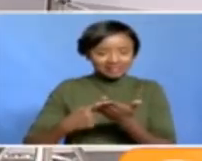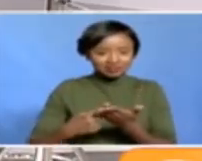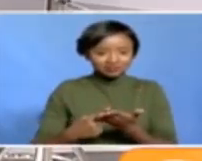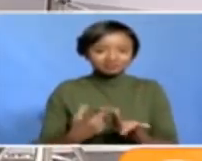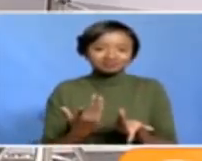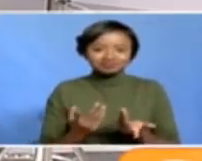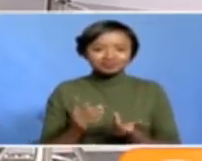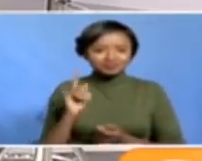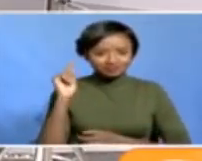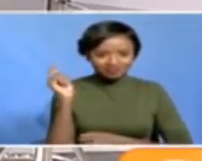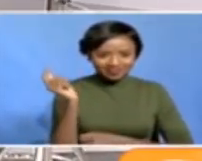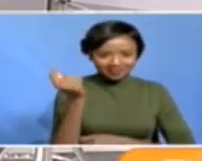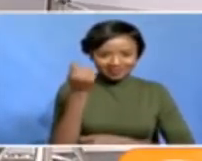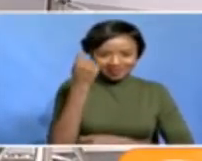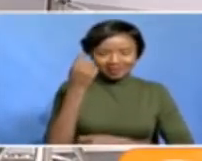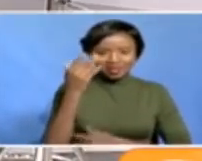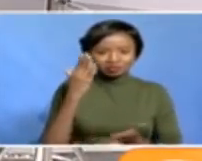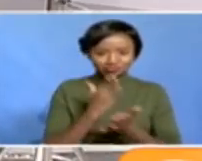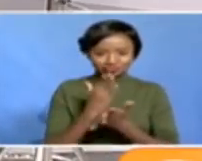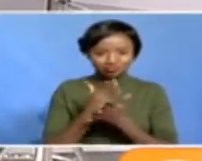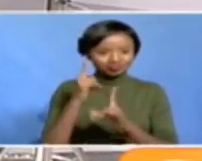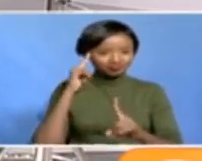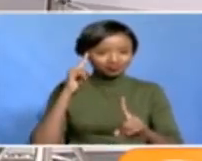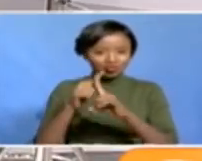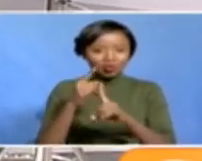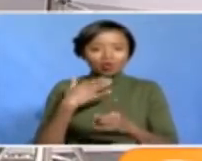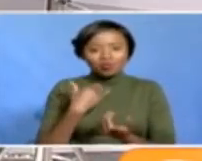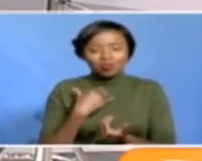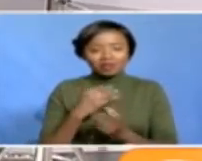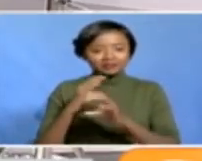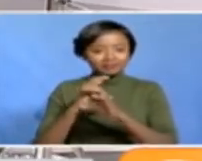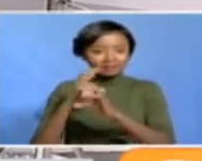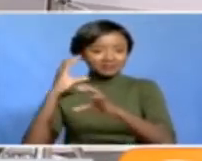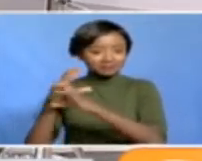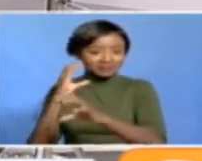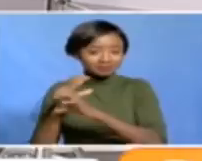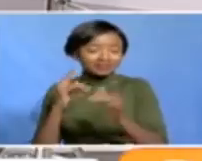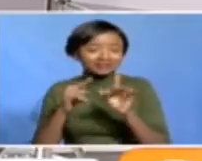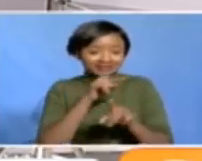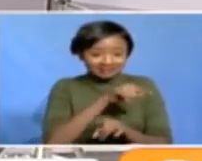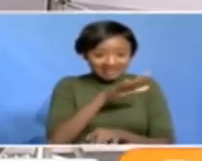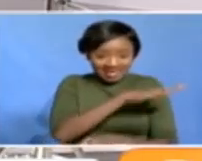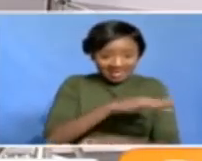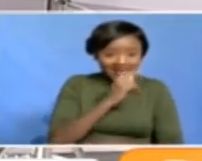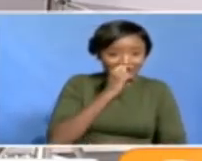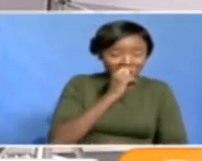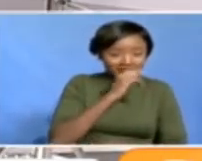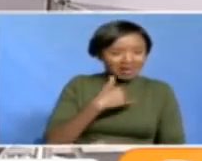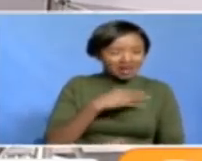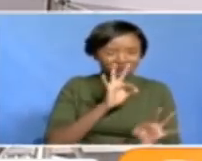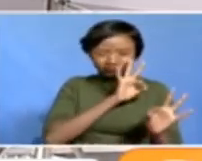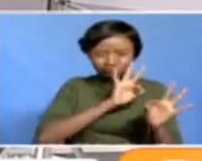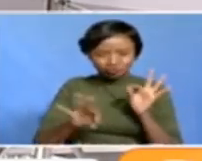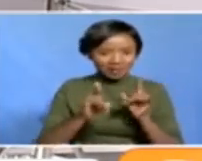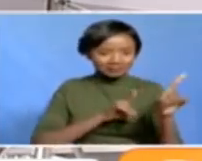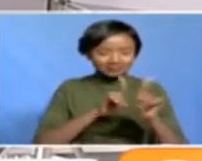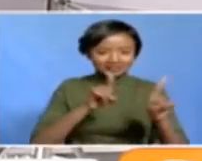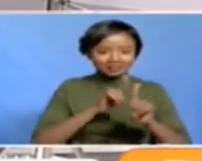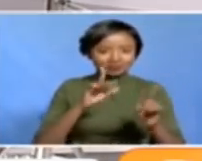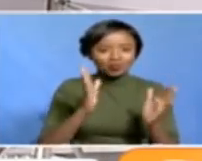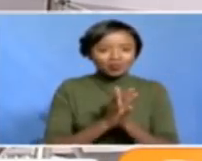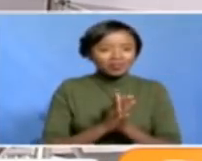Now, as Kenya waits 64 high-capacity buses this month, Tanzania has been providing rapid transport through high-capacity buses for